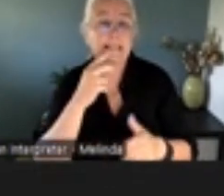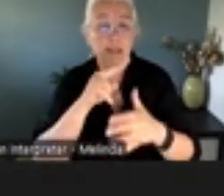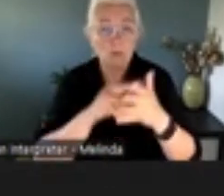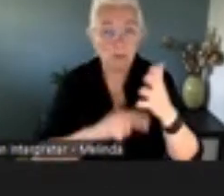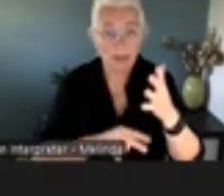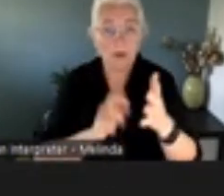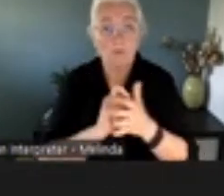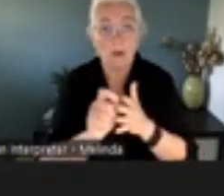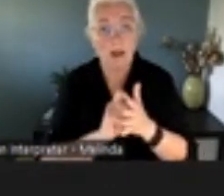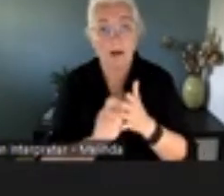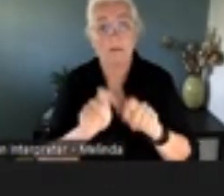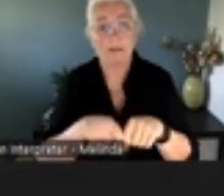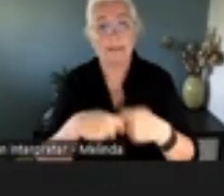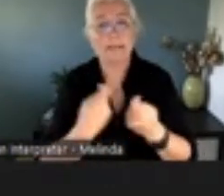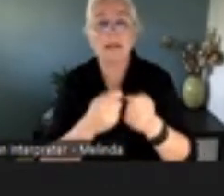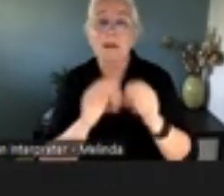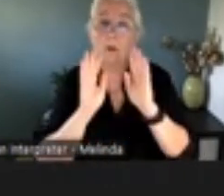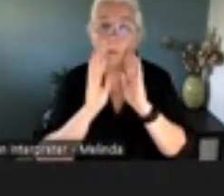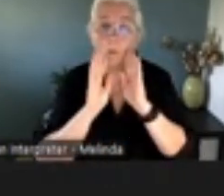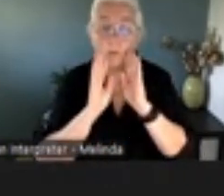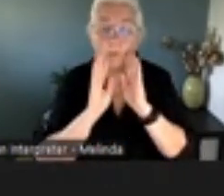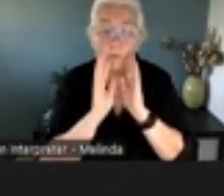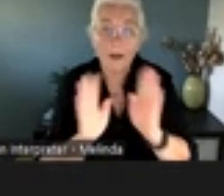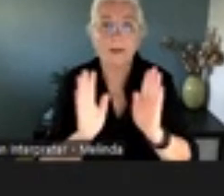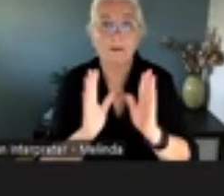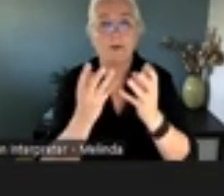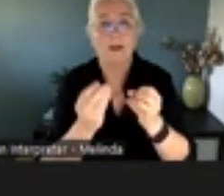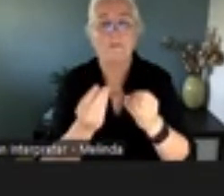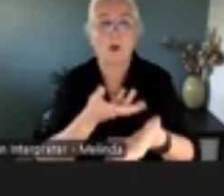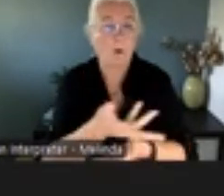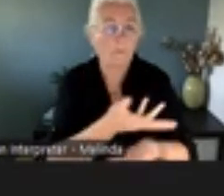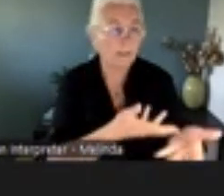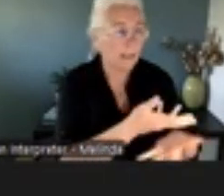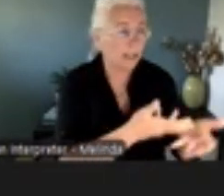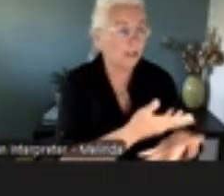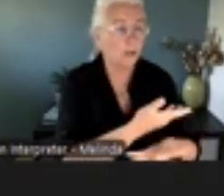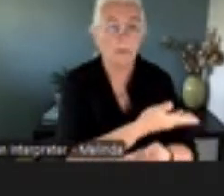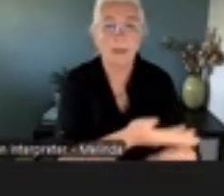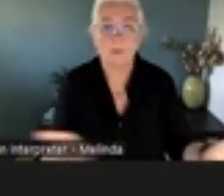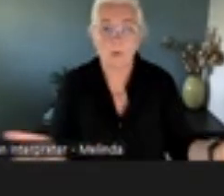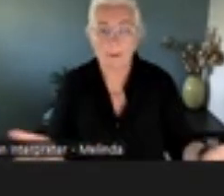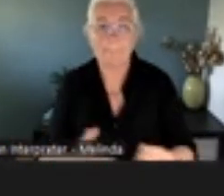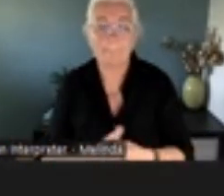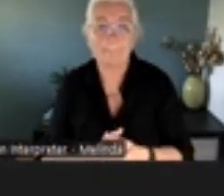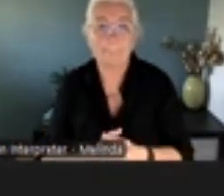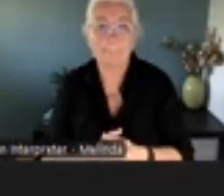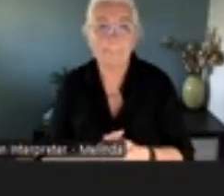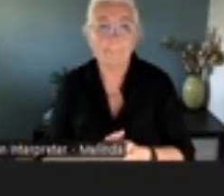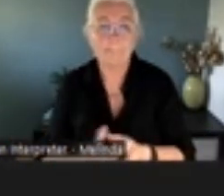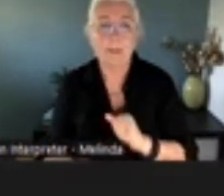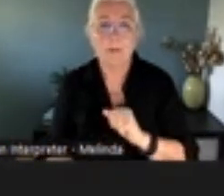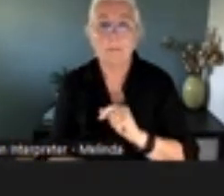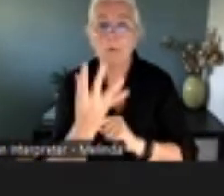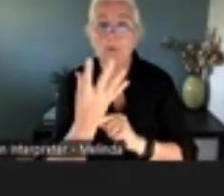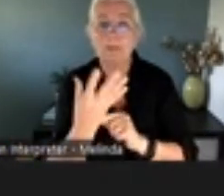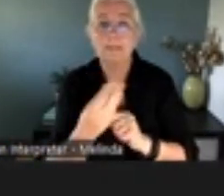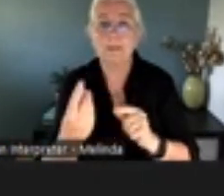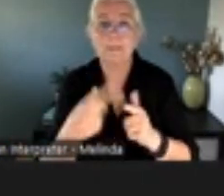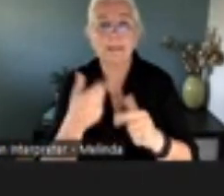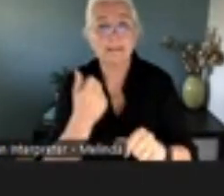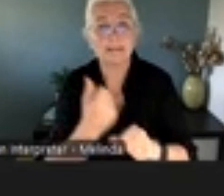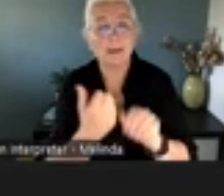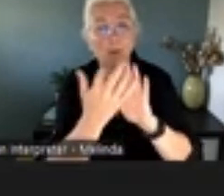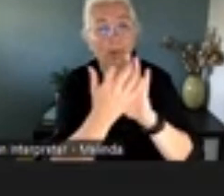team, like, it was wonderful to have all of those conversations with everyone. Now, I've popped up some example pages